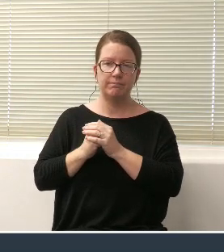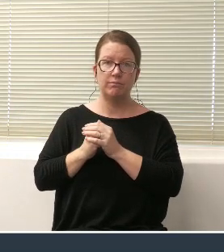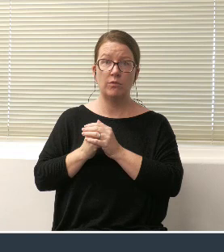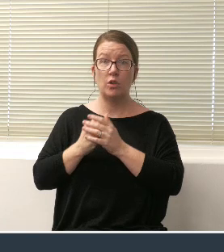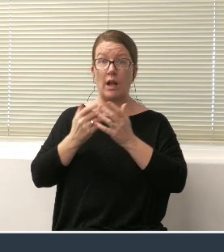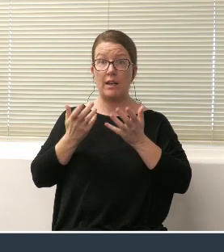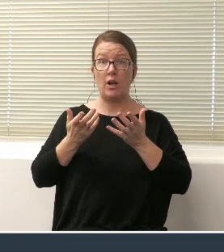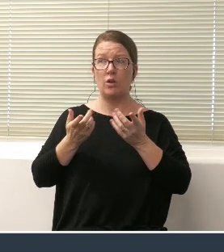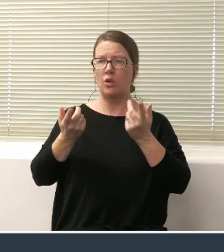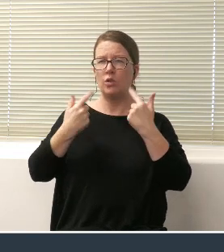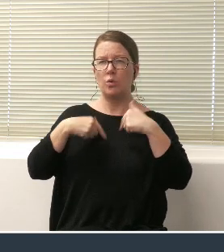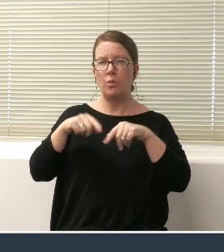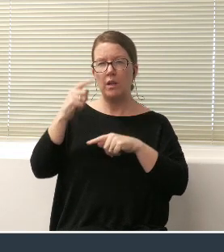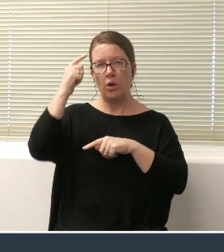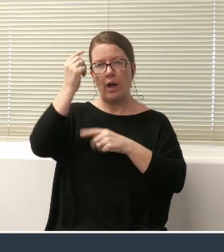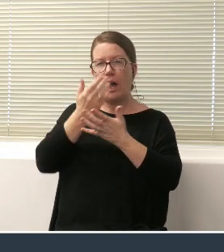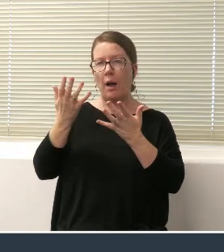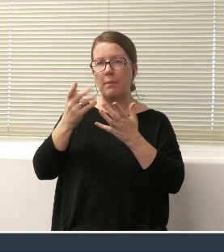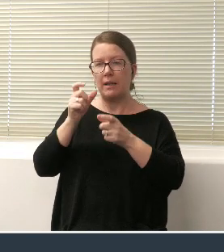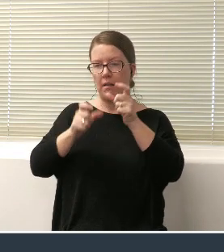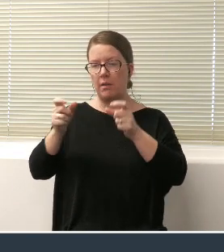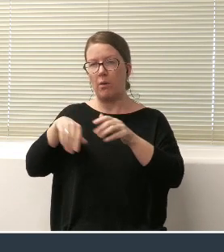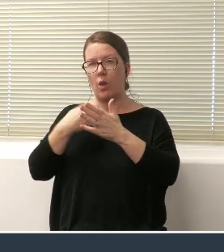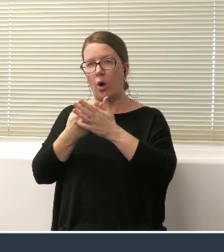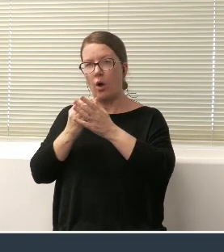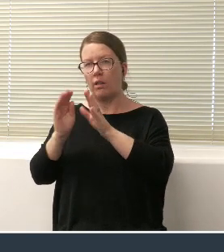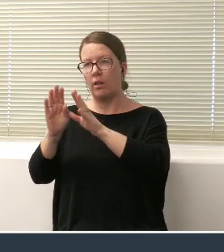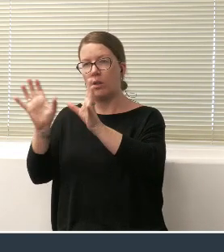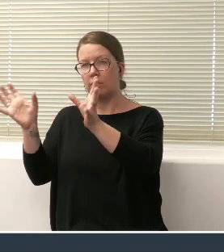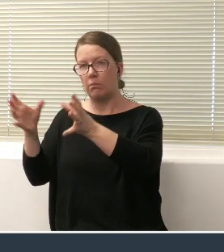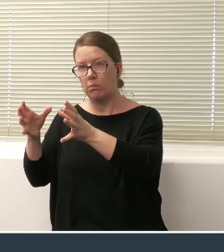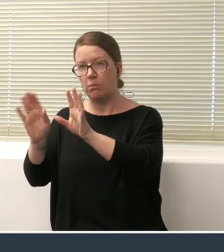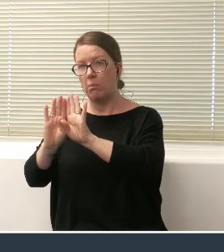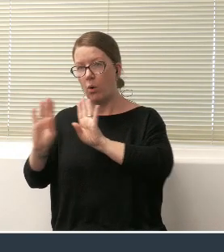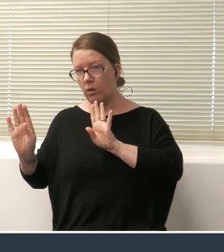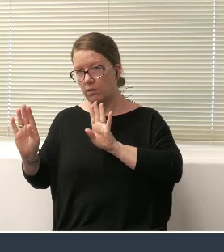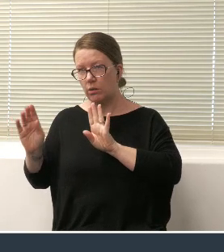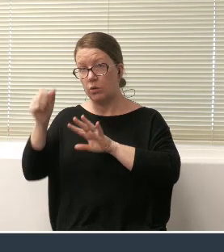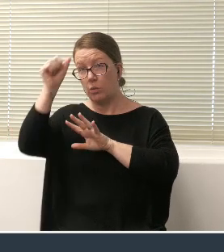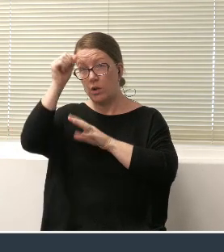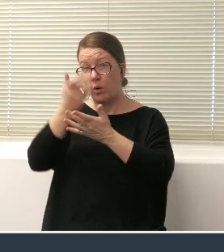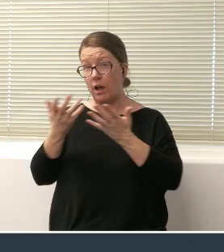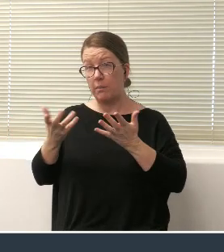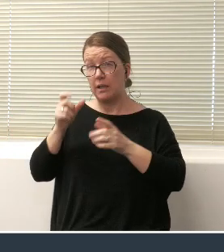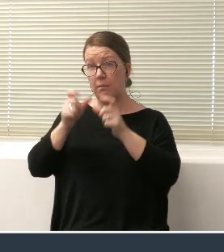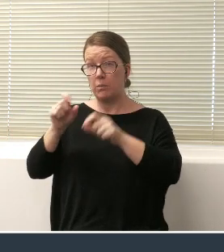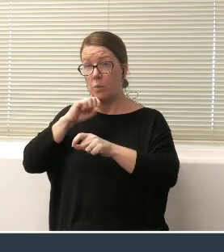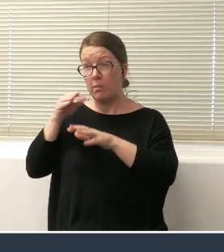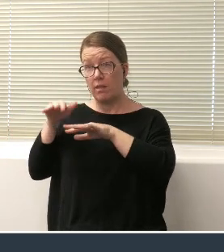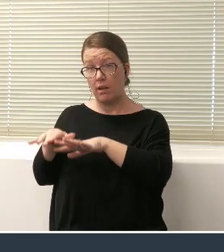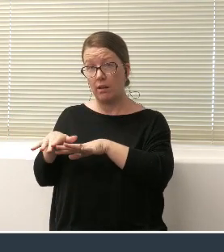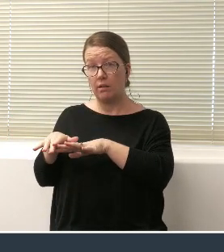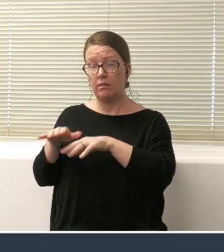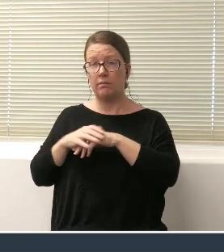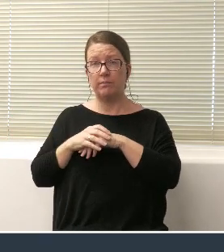board members we would anticipate having on the CCTO? We may not have. I'm just asking the question.